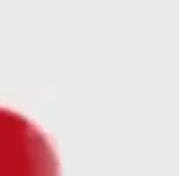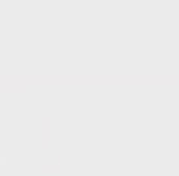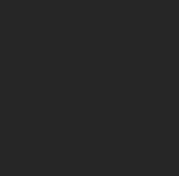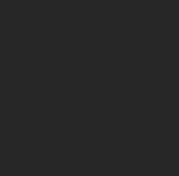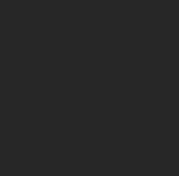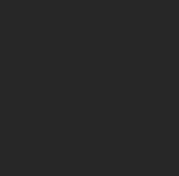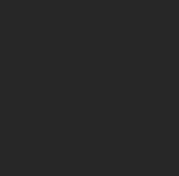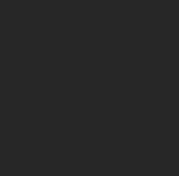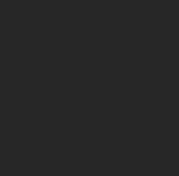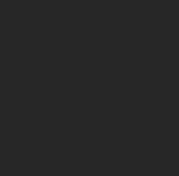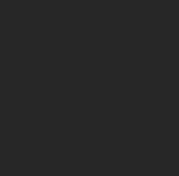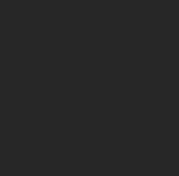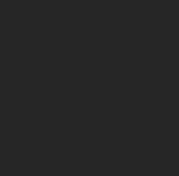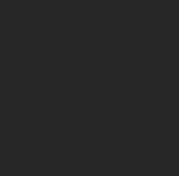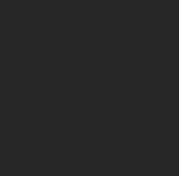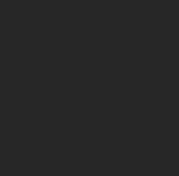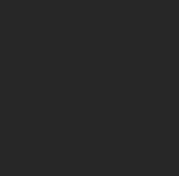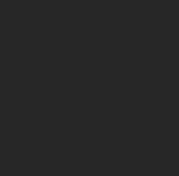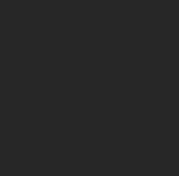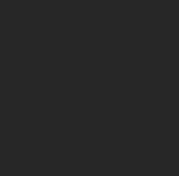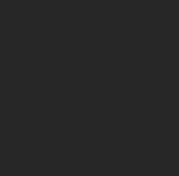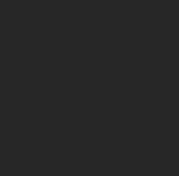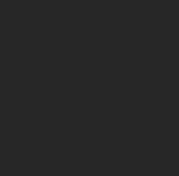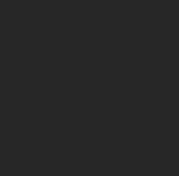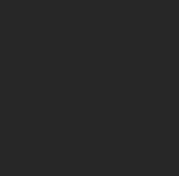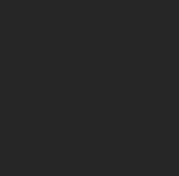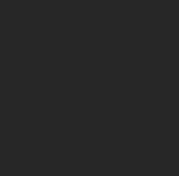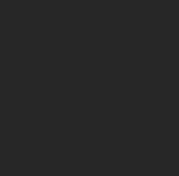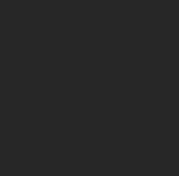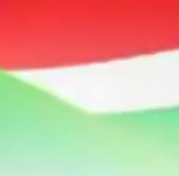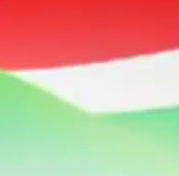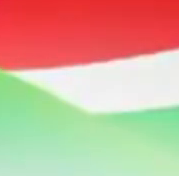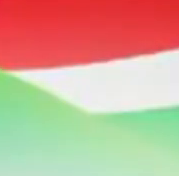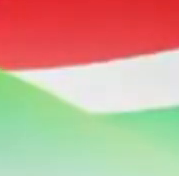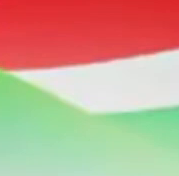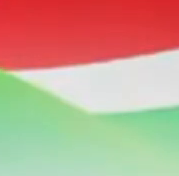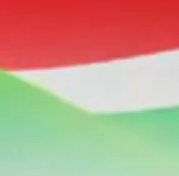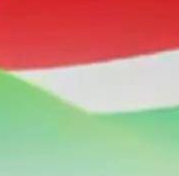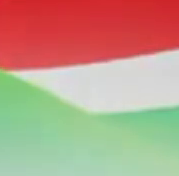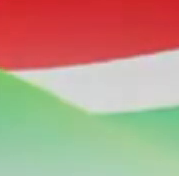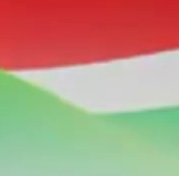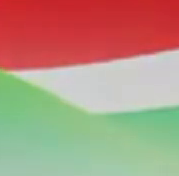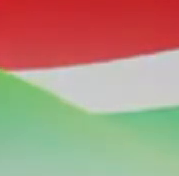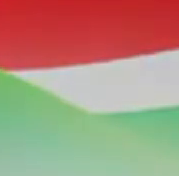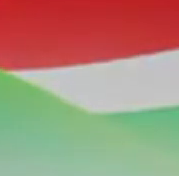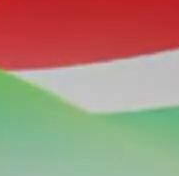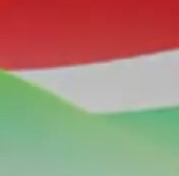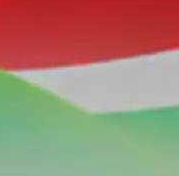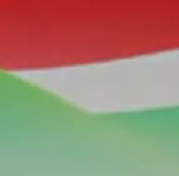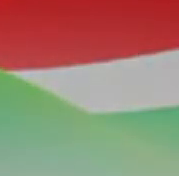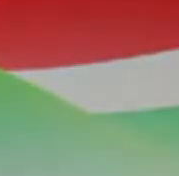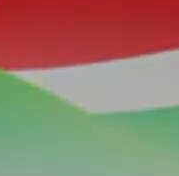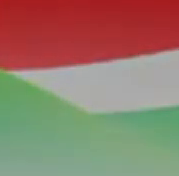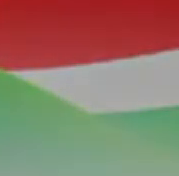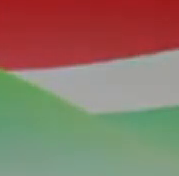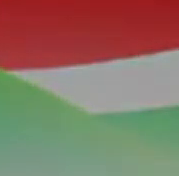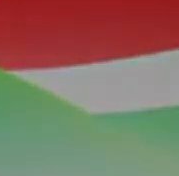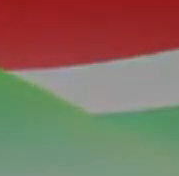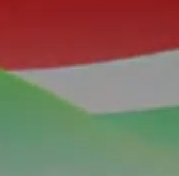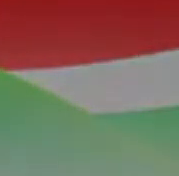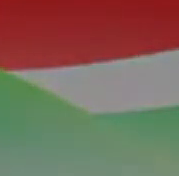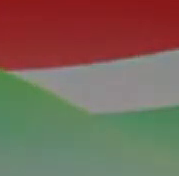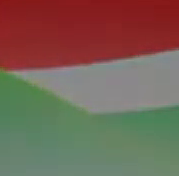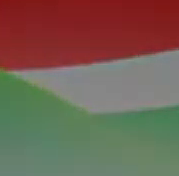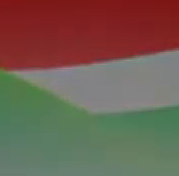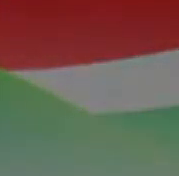YouTube, Apostle John Kemani William Official, Amos chapter 5, verse 4. This is